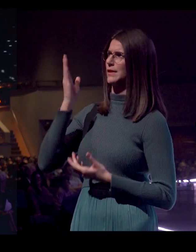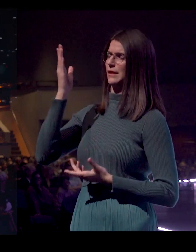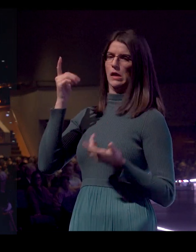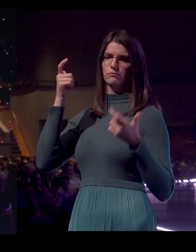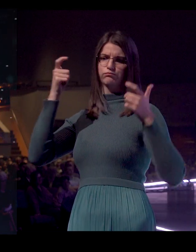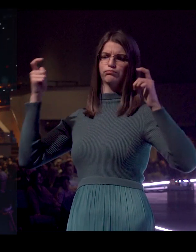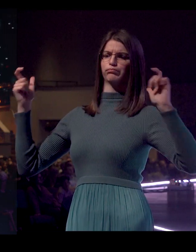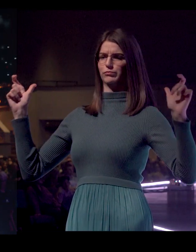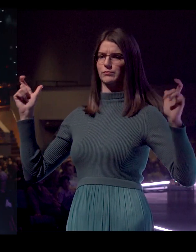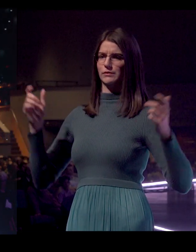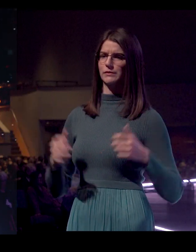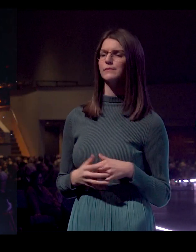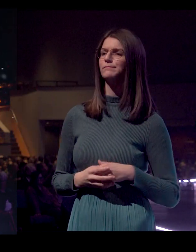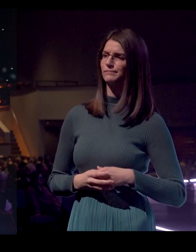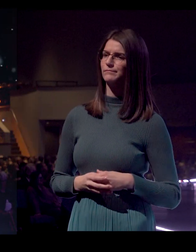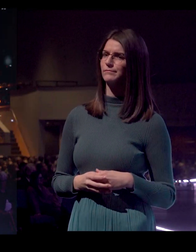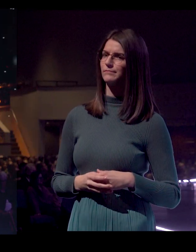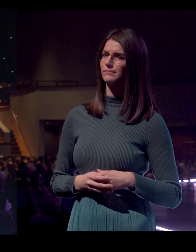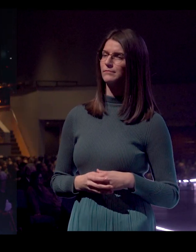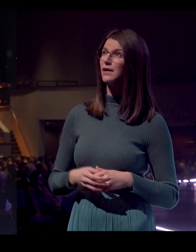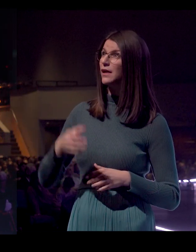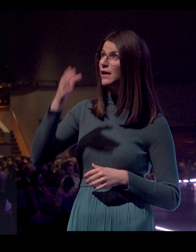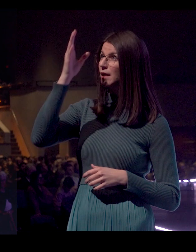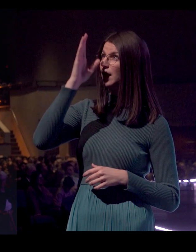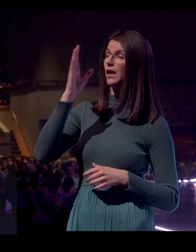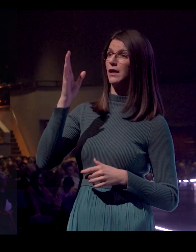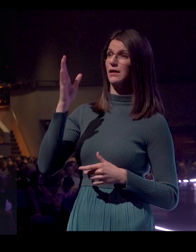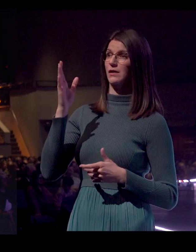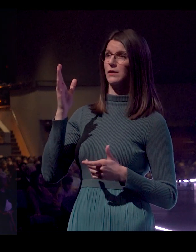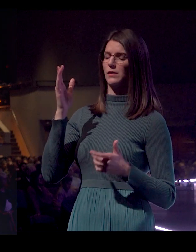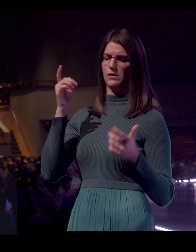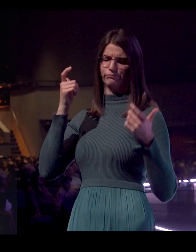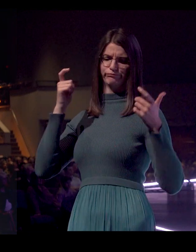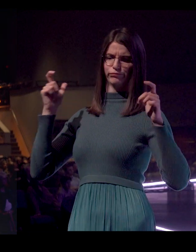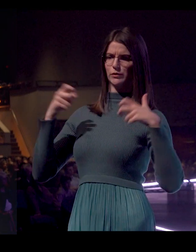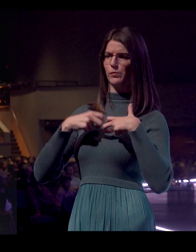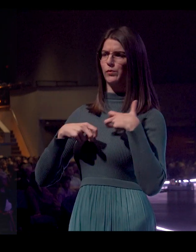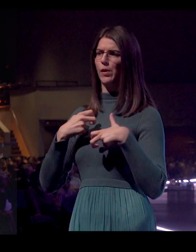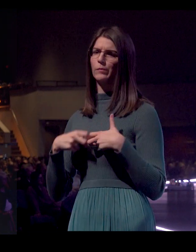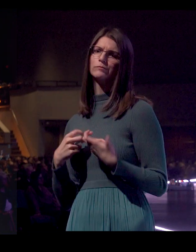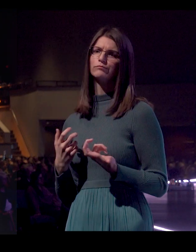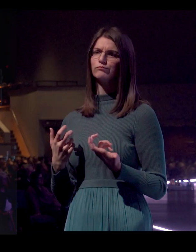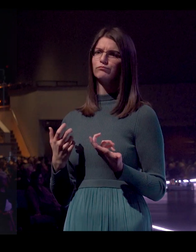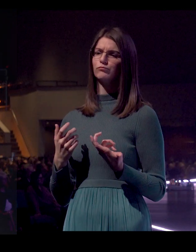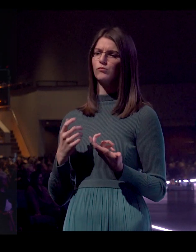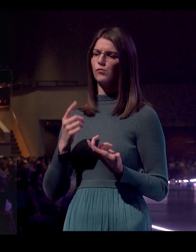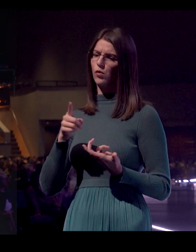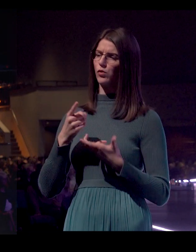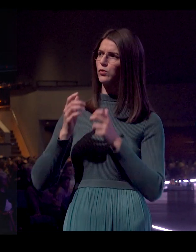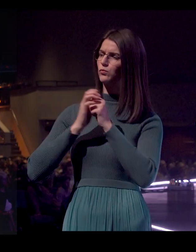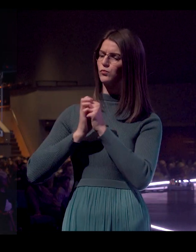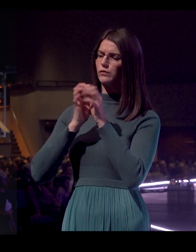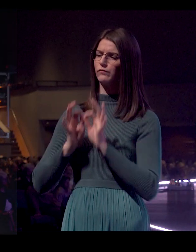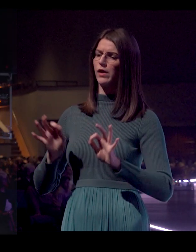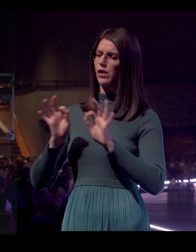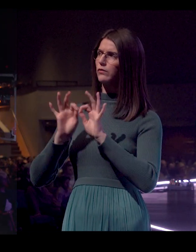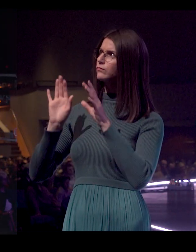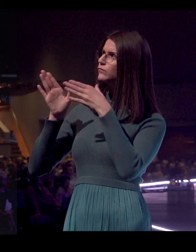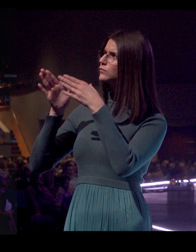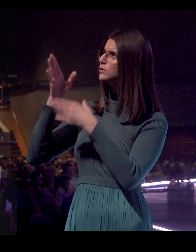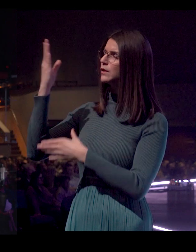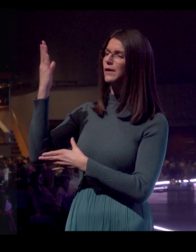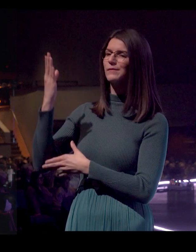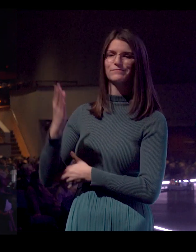Does God have an ego problem that he just wants your worship and value to be centered on him? There is no ego in God. None. He